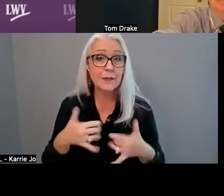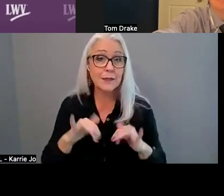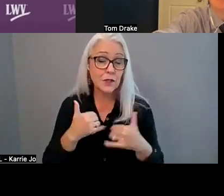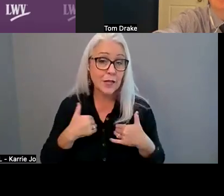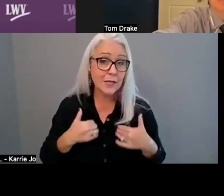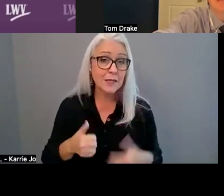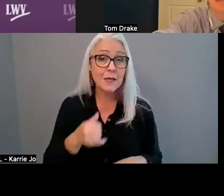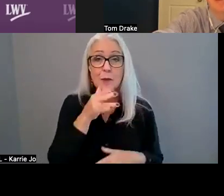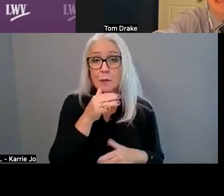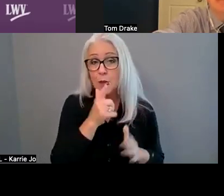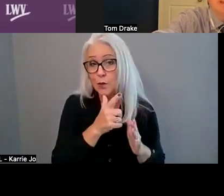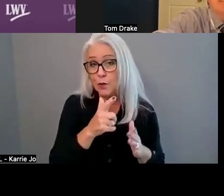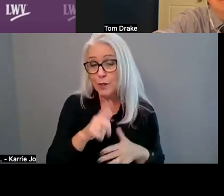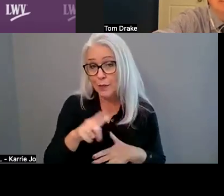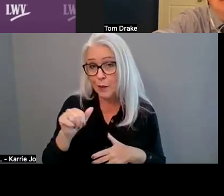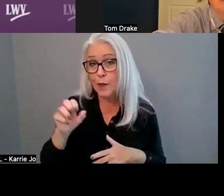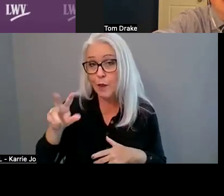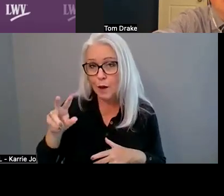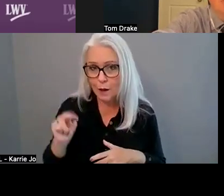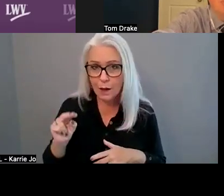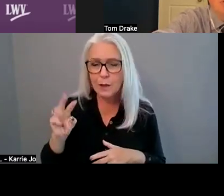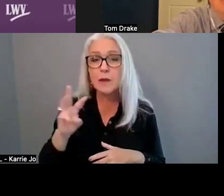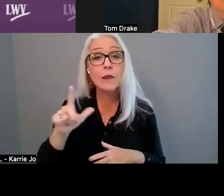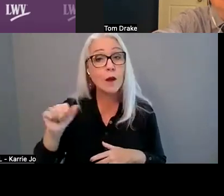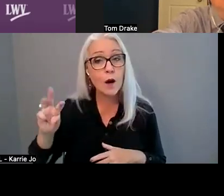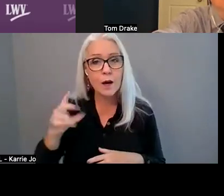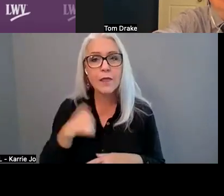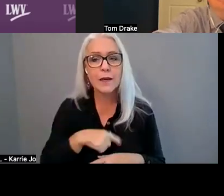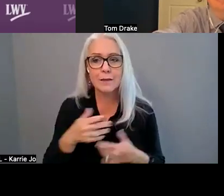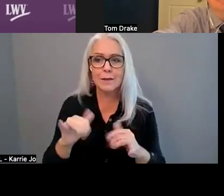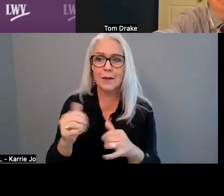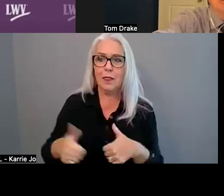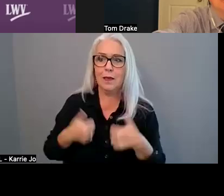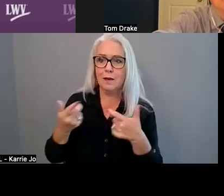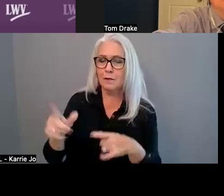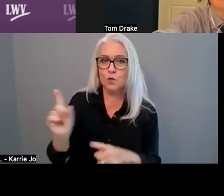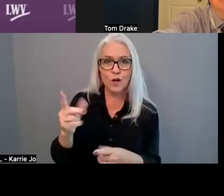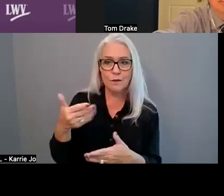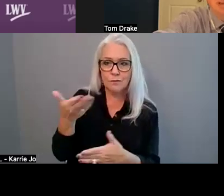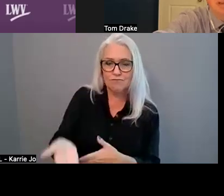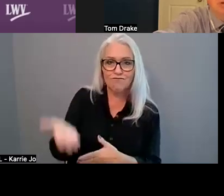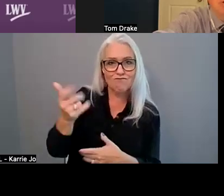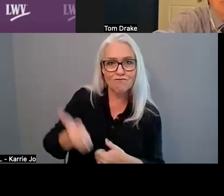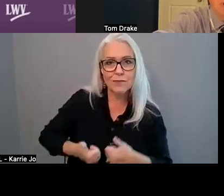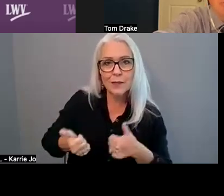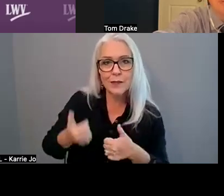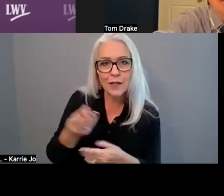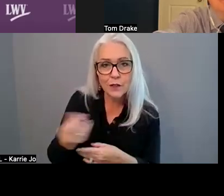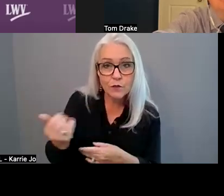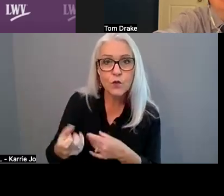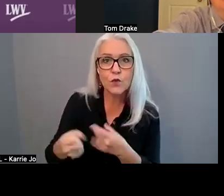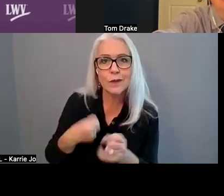living in the community. And I have to constantly think about where do I see her in the next couple of years now that she's home